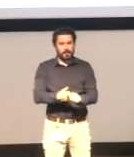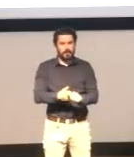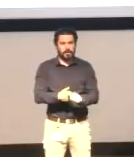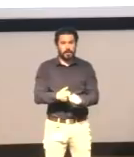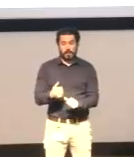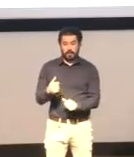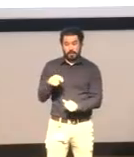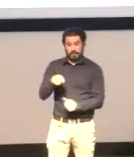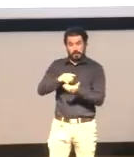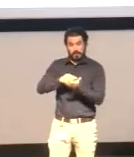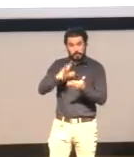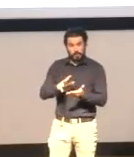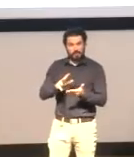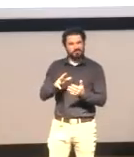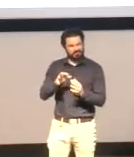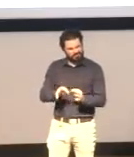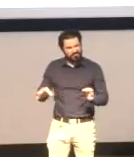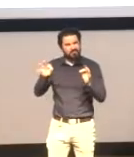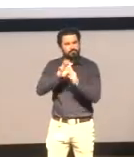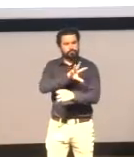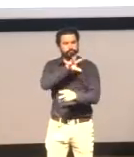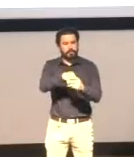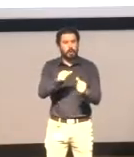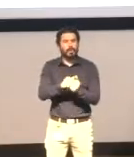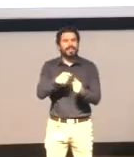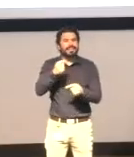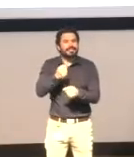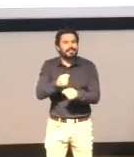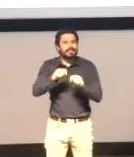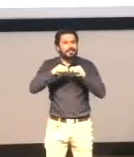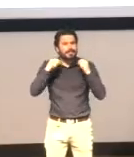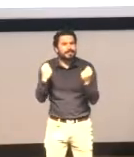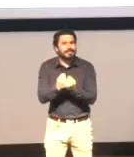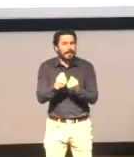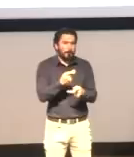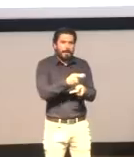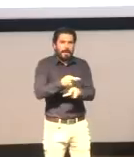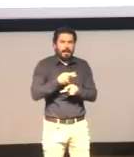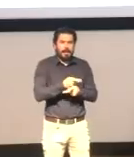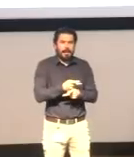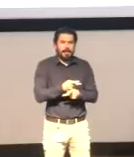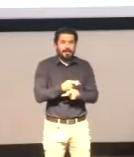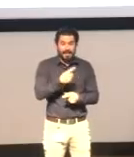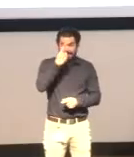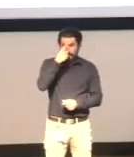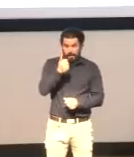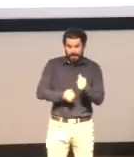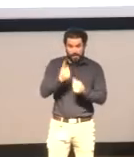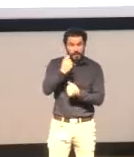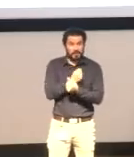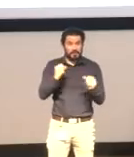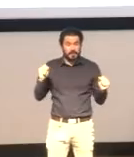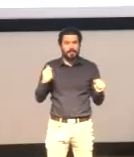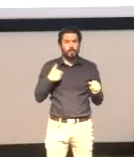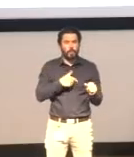essential members of these teams. Therefore, to keep everyone safe, we must customize our care setting to